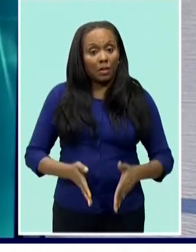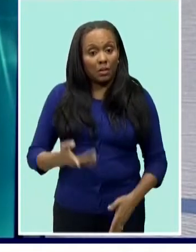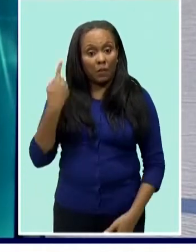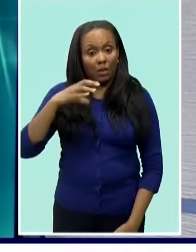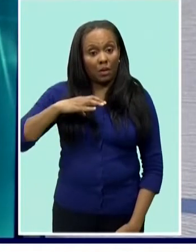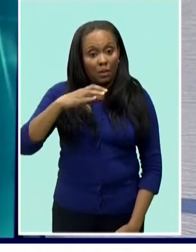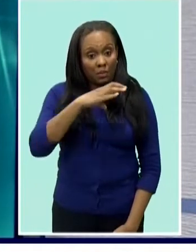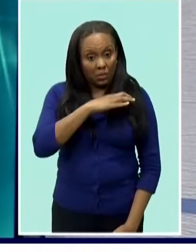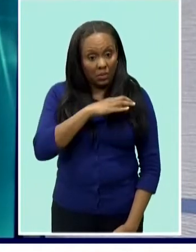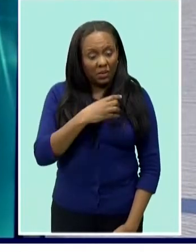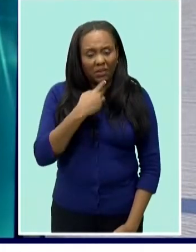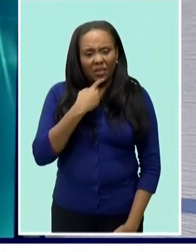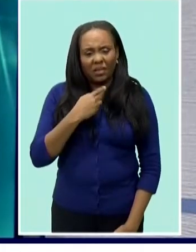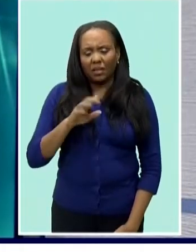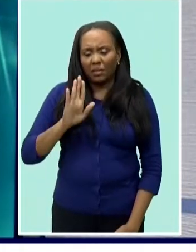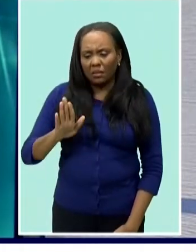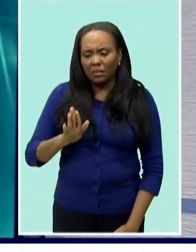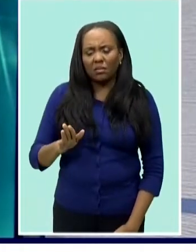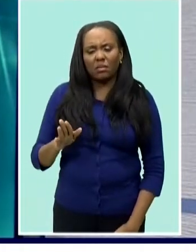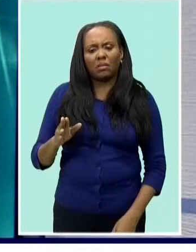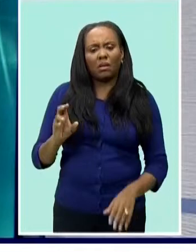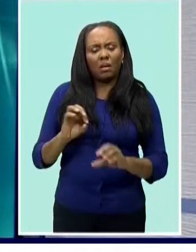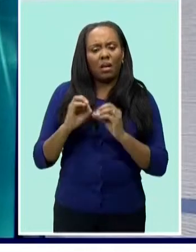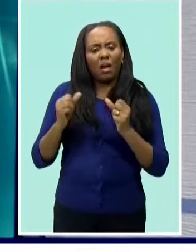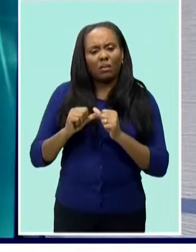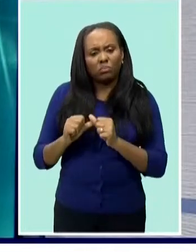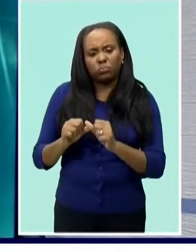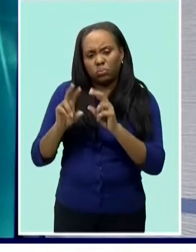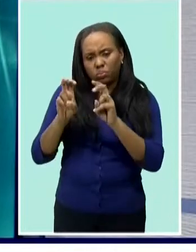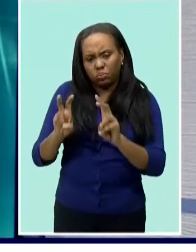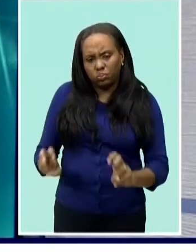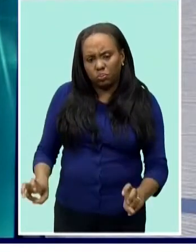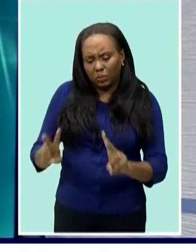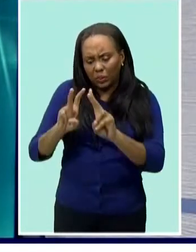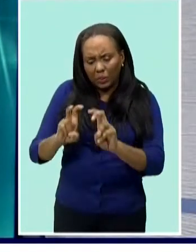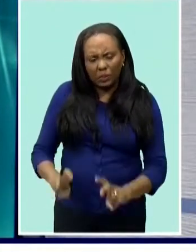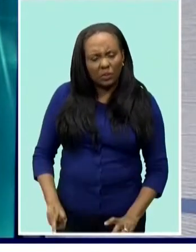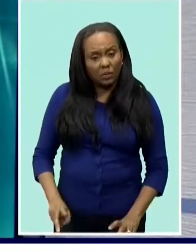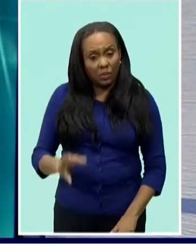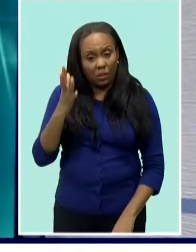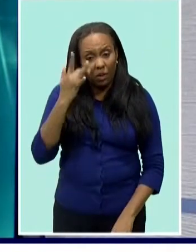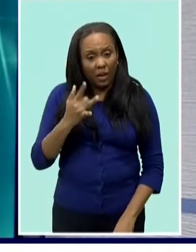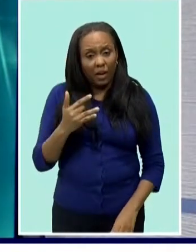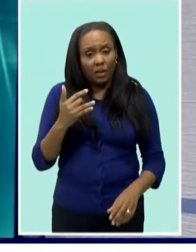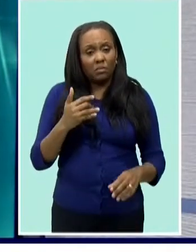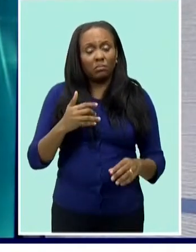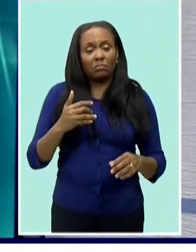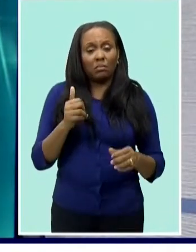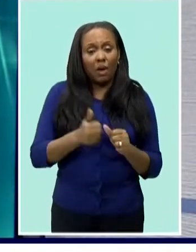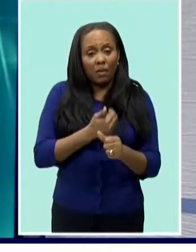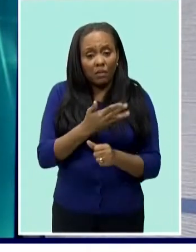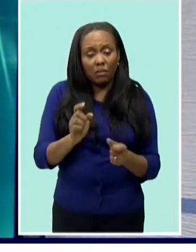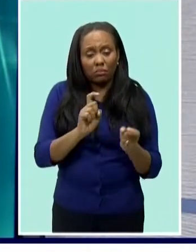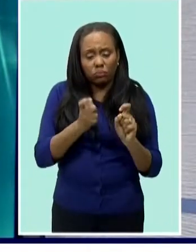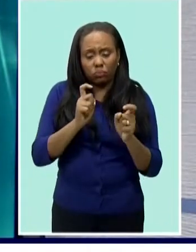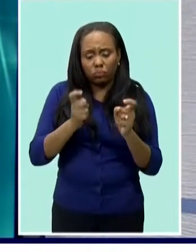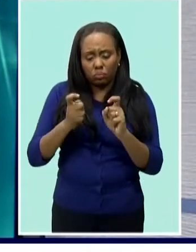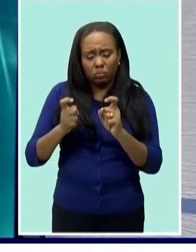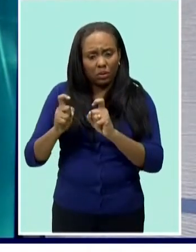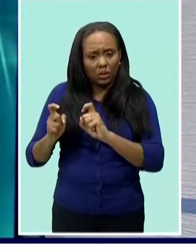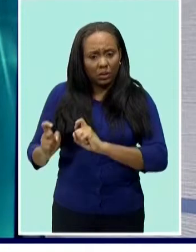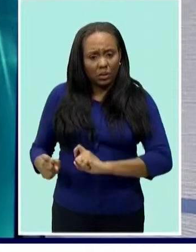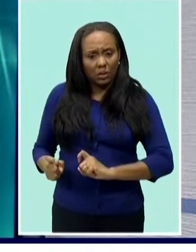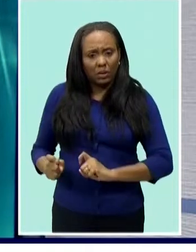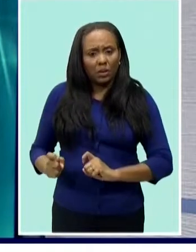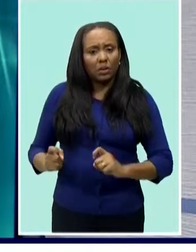her organization constantly monitors gaps in a continuously changing maritime sector. This is in a bid to secure